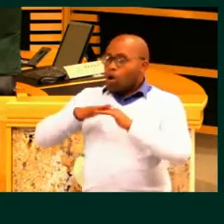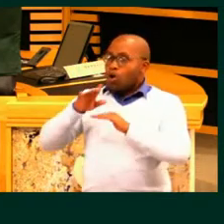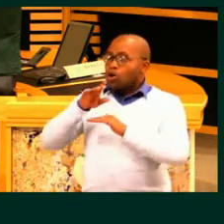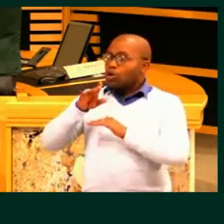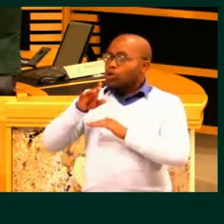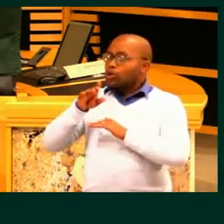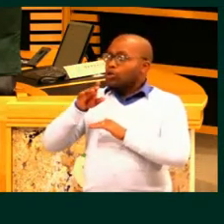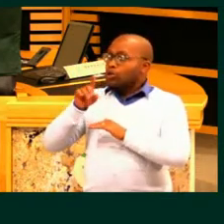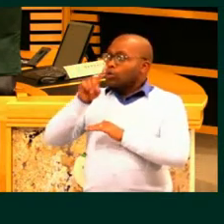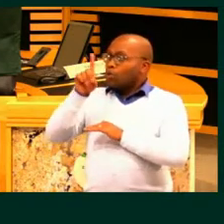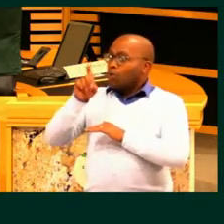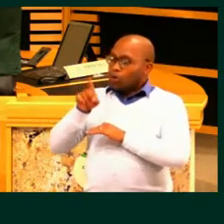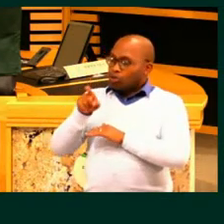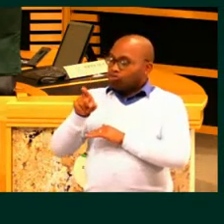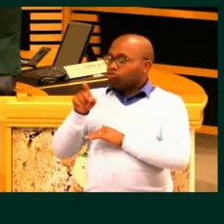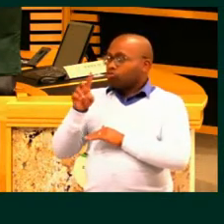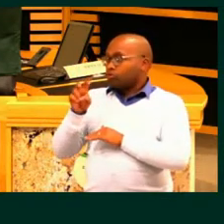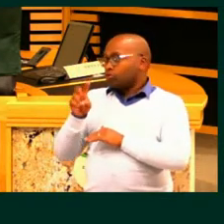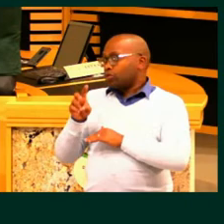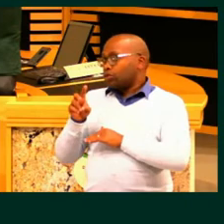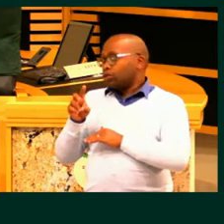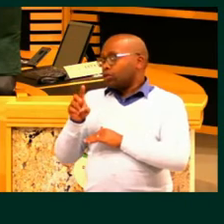questions next